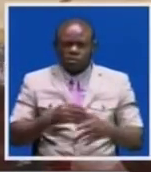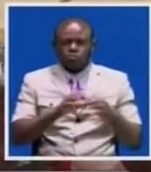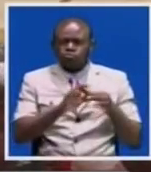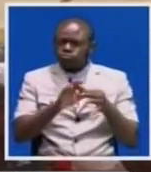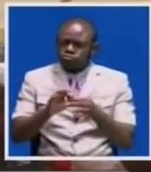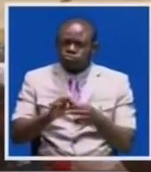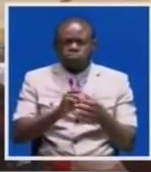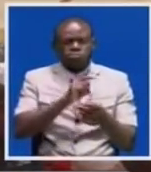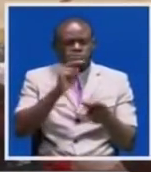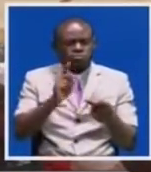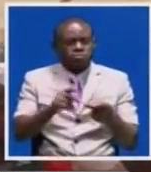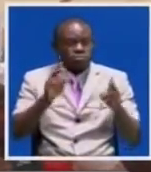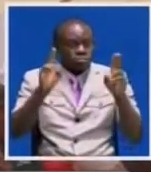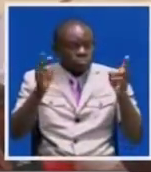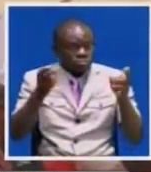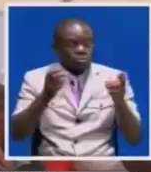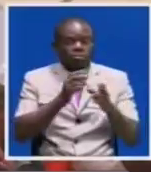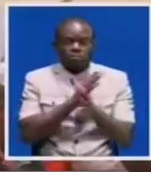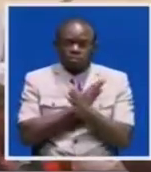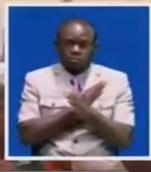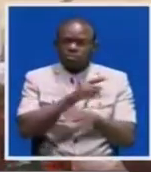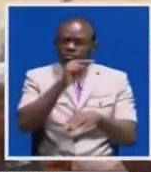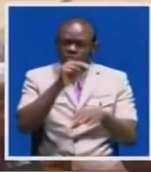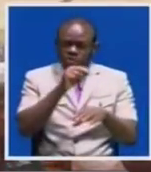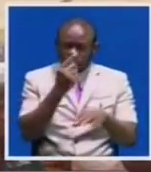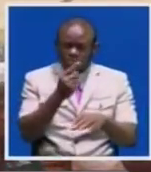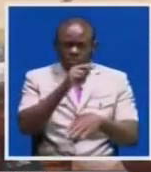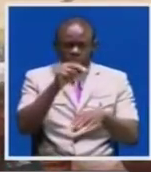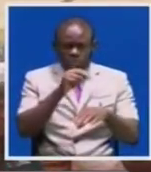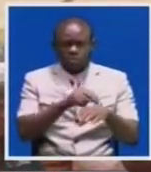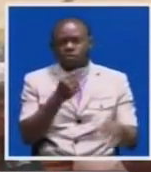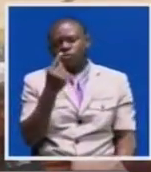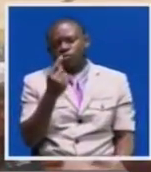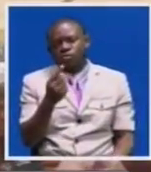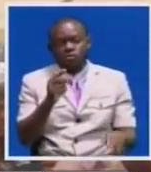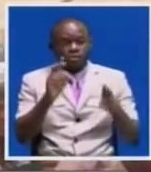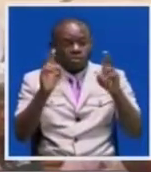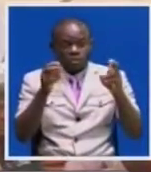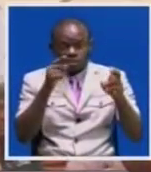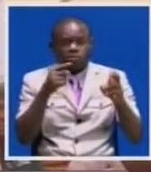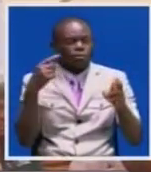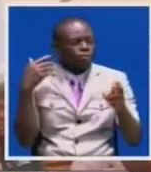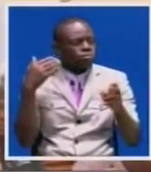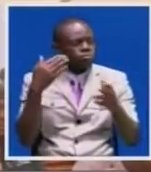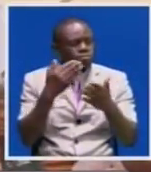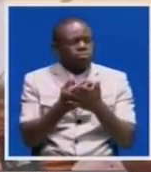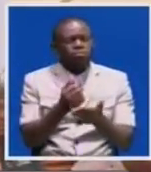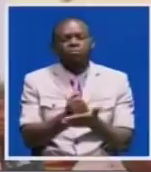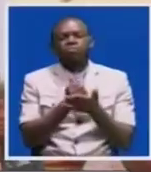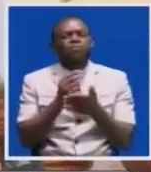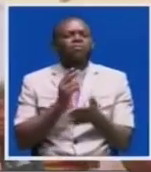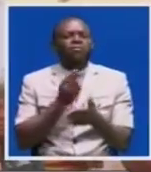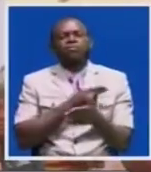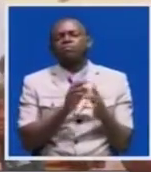of One Zambia, One Nation, which has held us together and which every peace-loving Zambian should